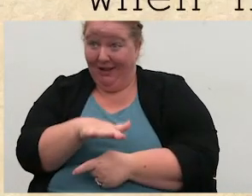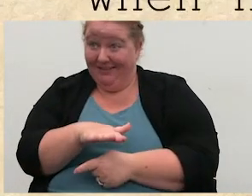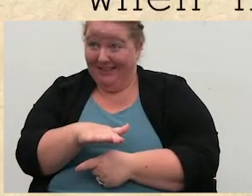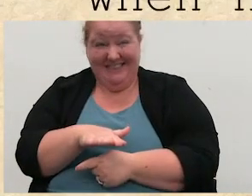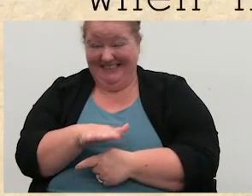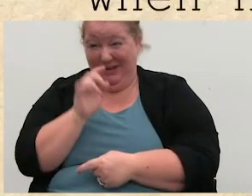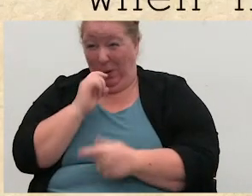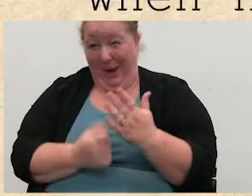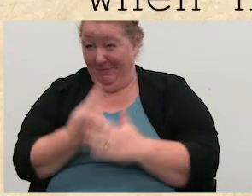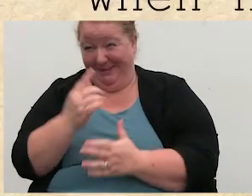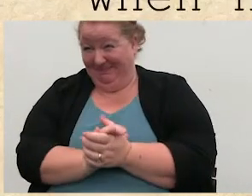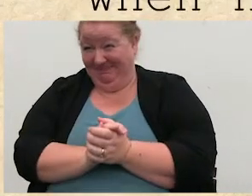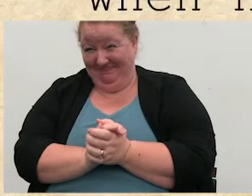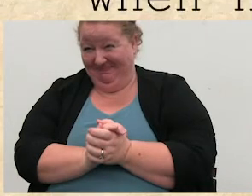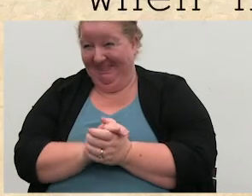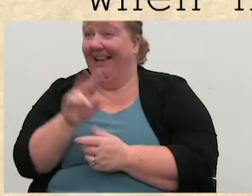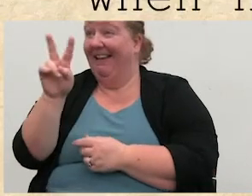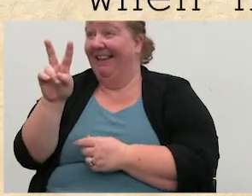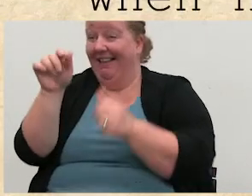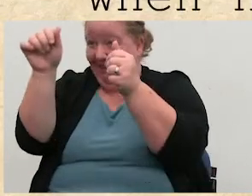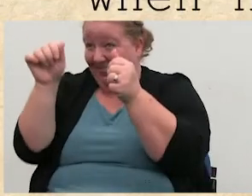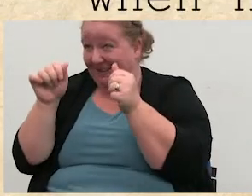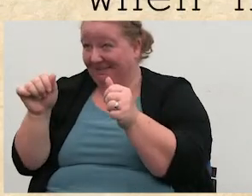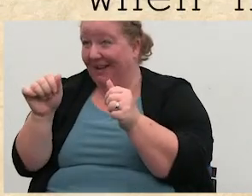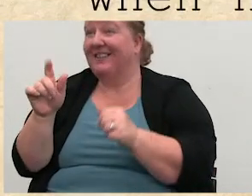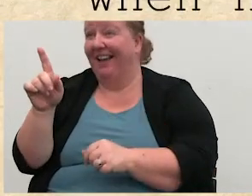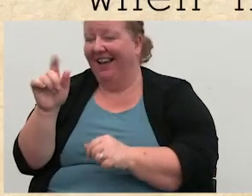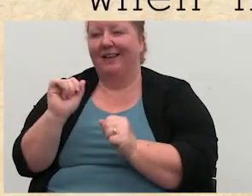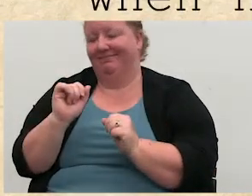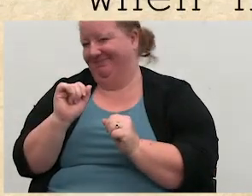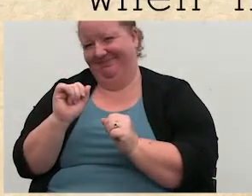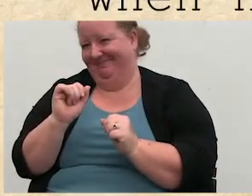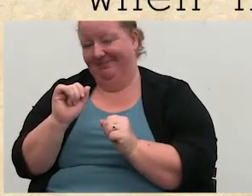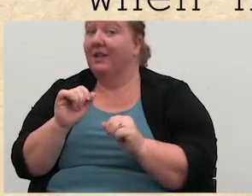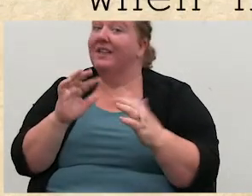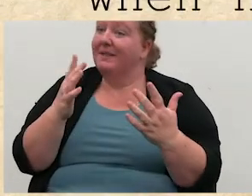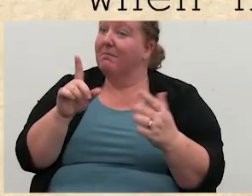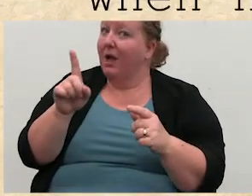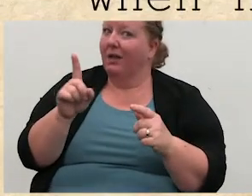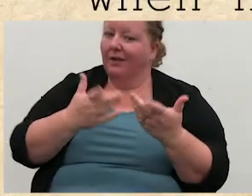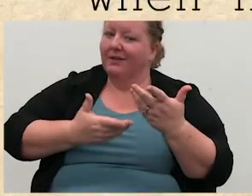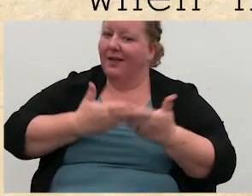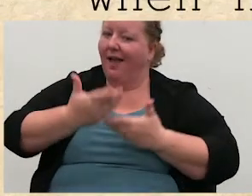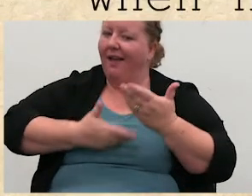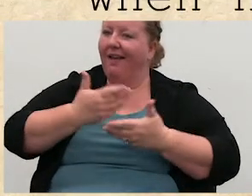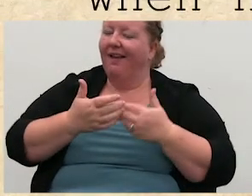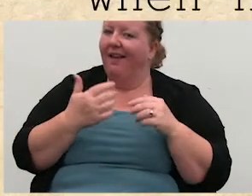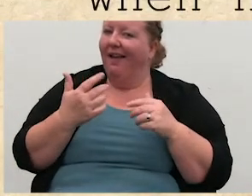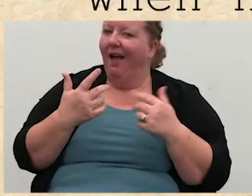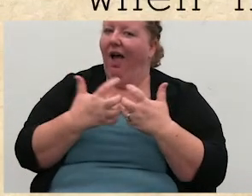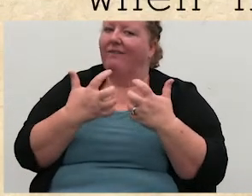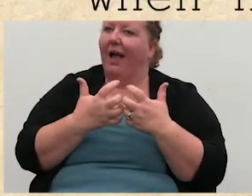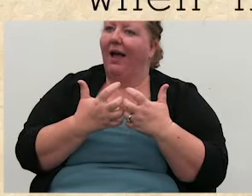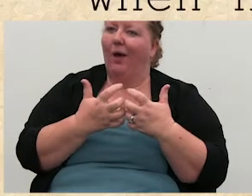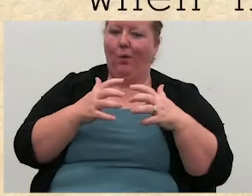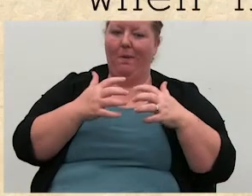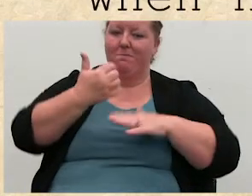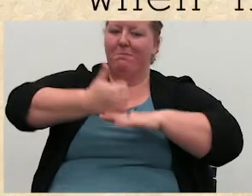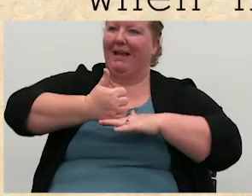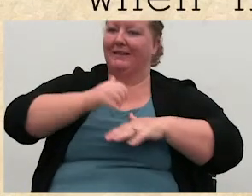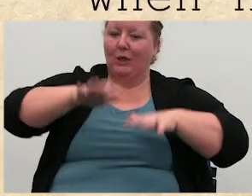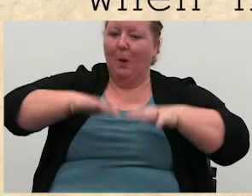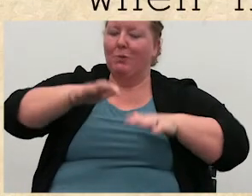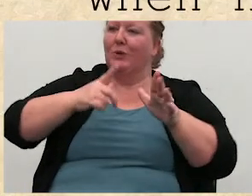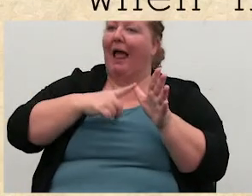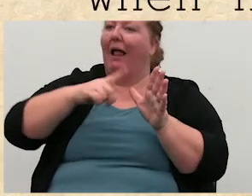That's not going to happen, is it? It's absolutely not going to happen. But, as an analogy, for a basic computer algorithm, it's